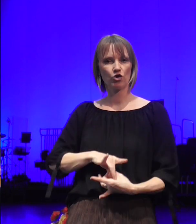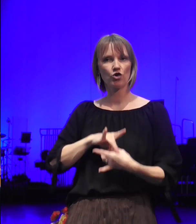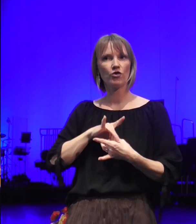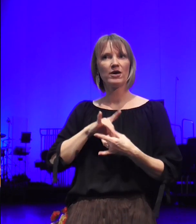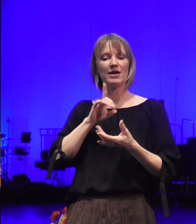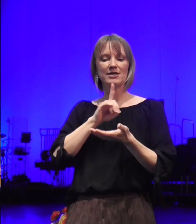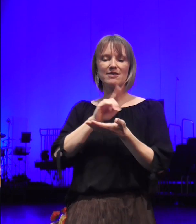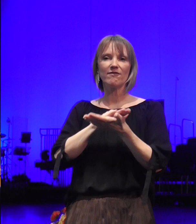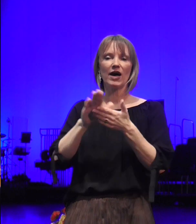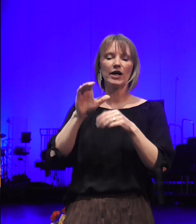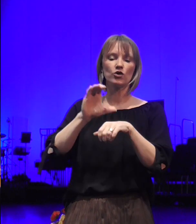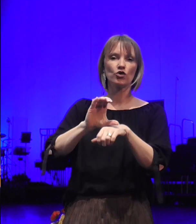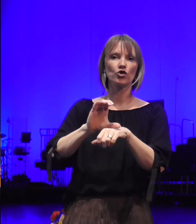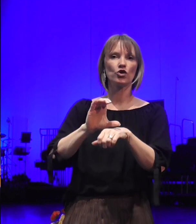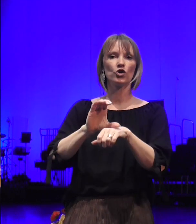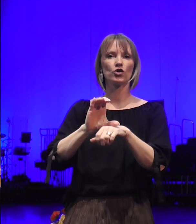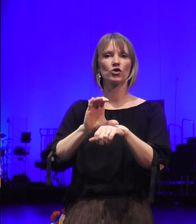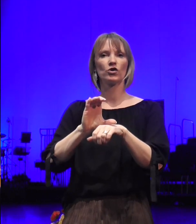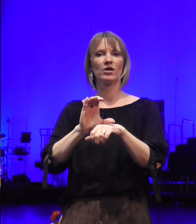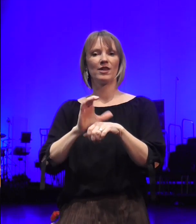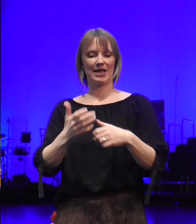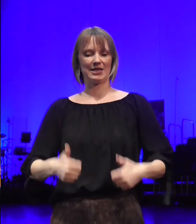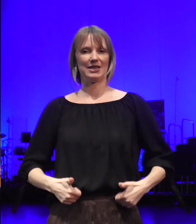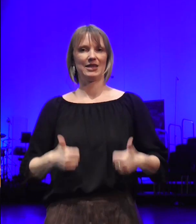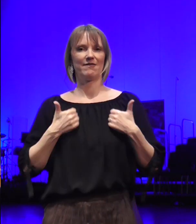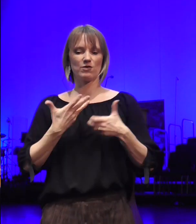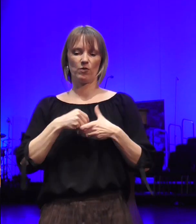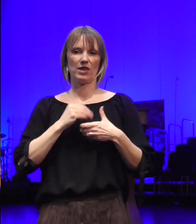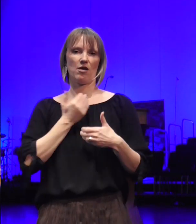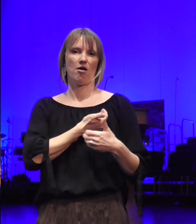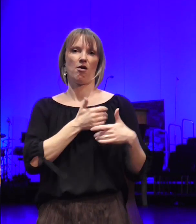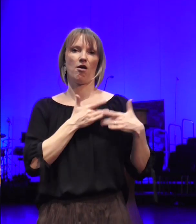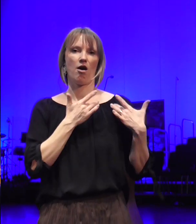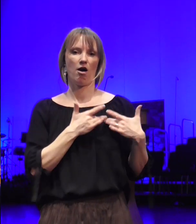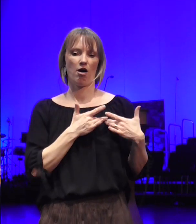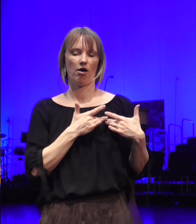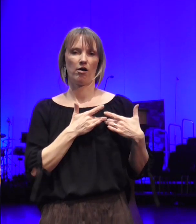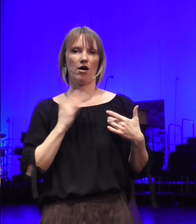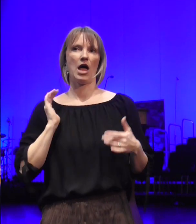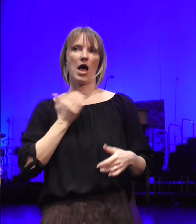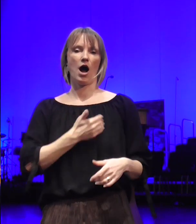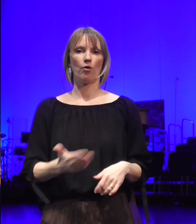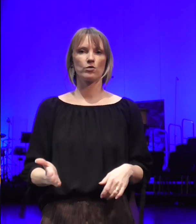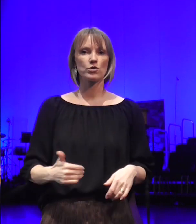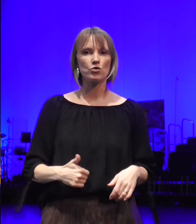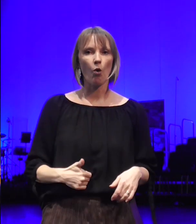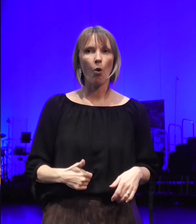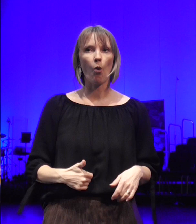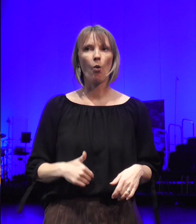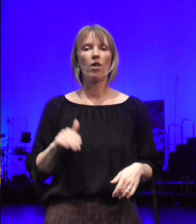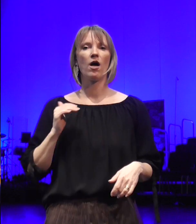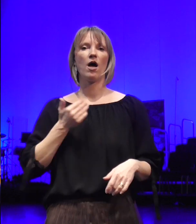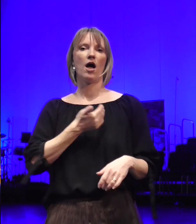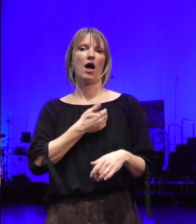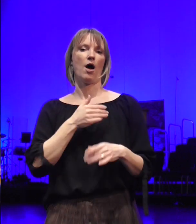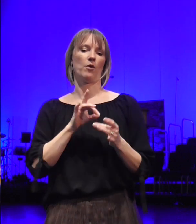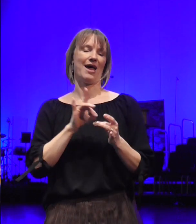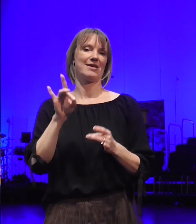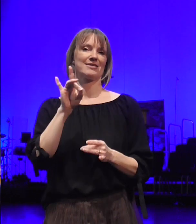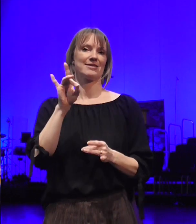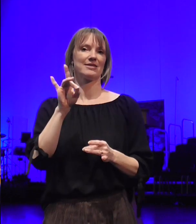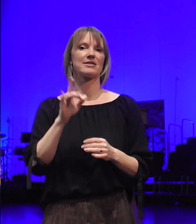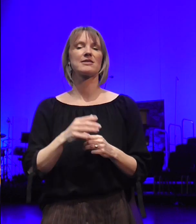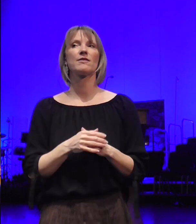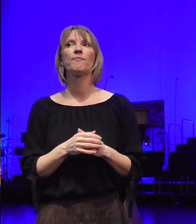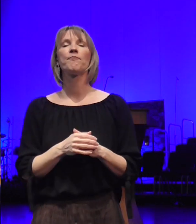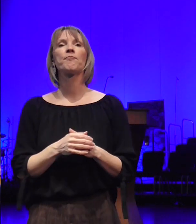divine church that resides within our own heart, within our own soul, within our own essence. And I